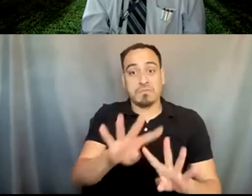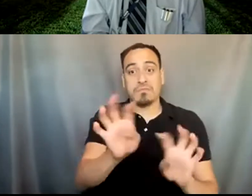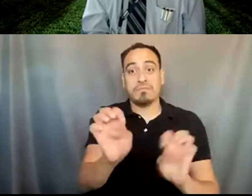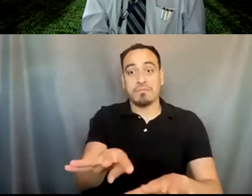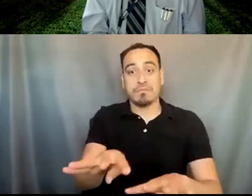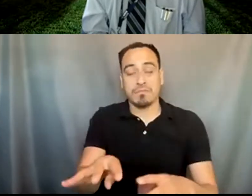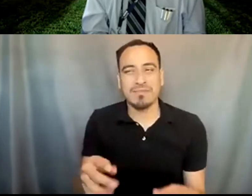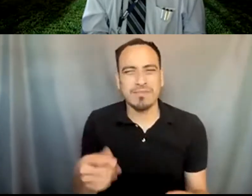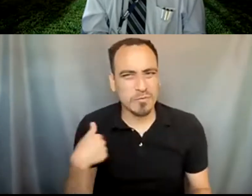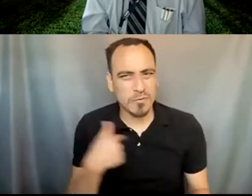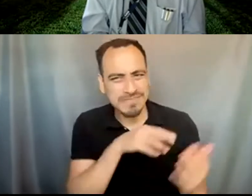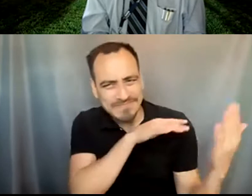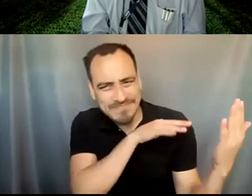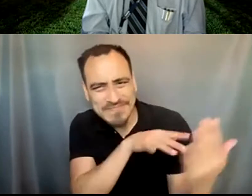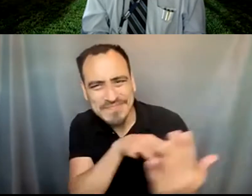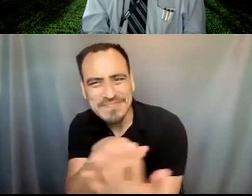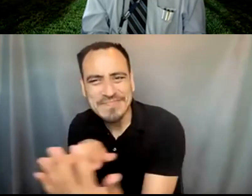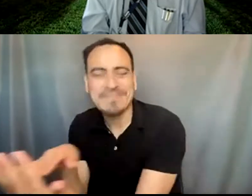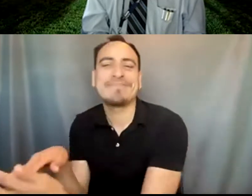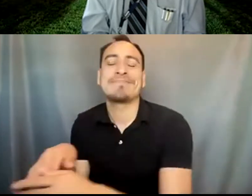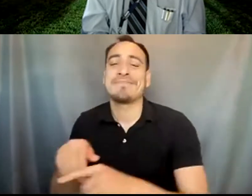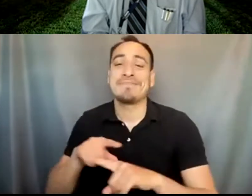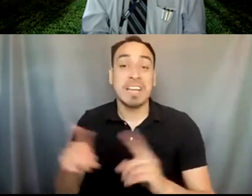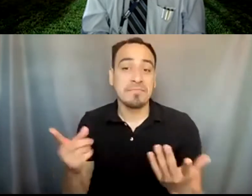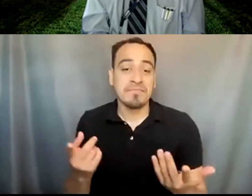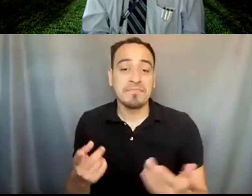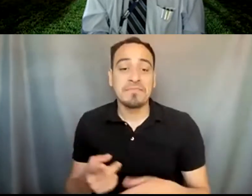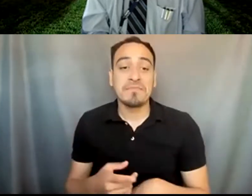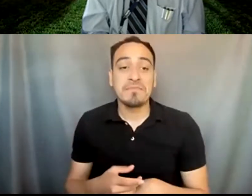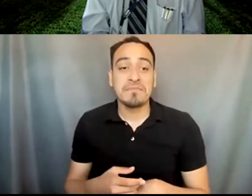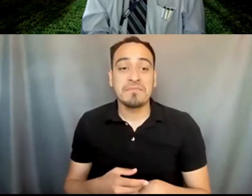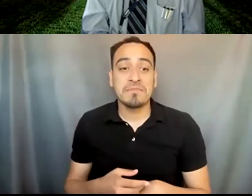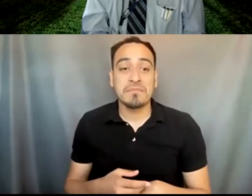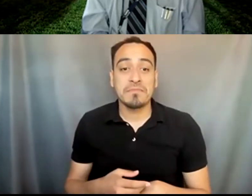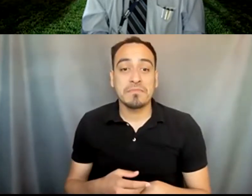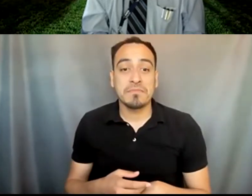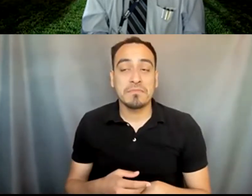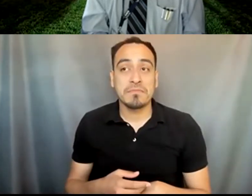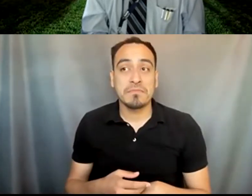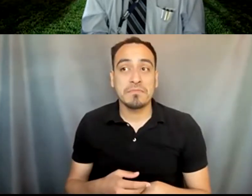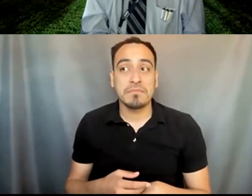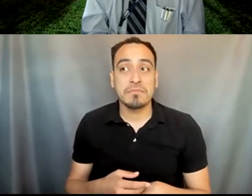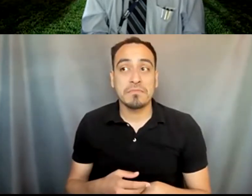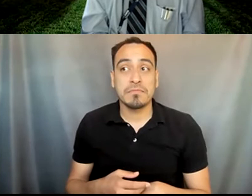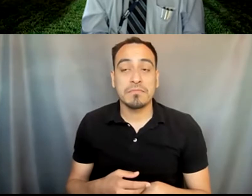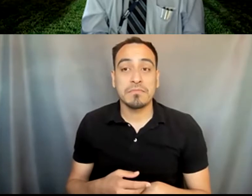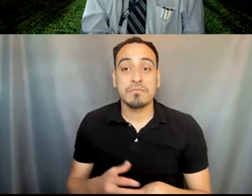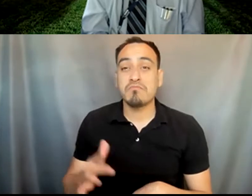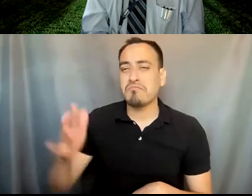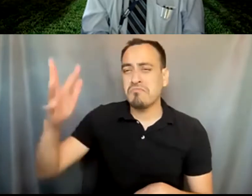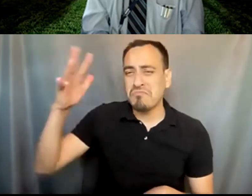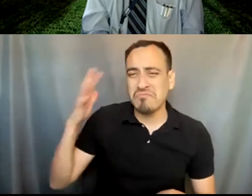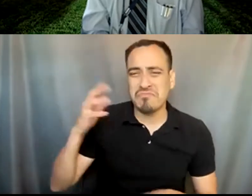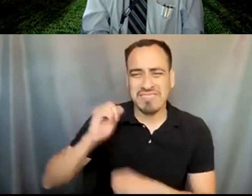into. But I would say that there are reports even back in 1919 about people